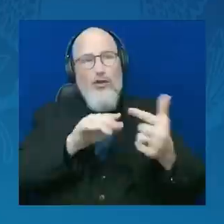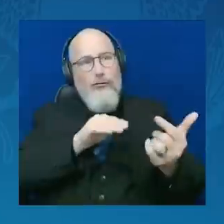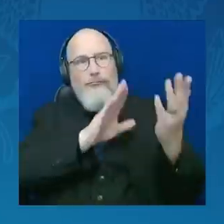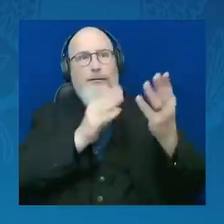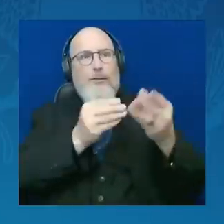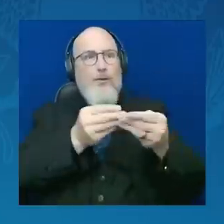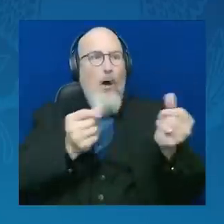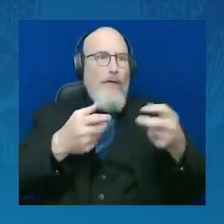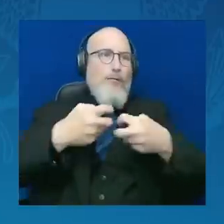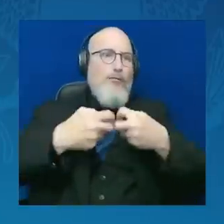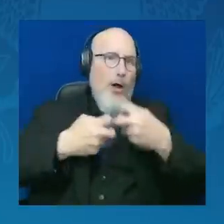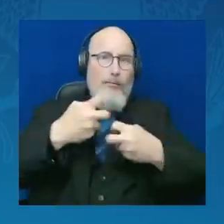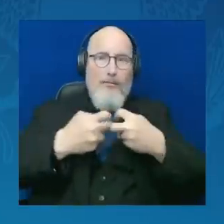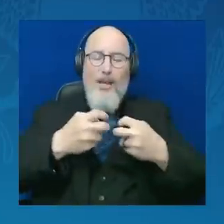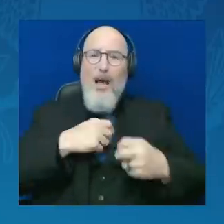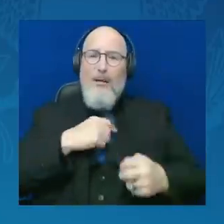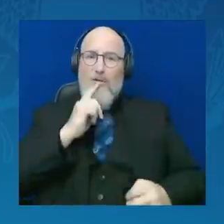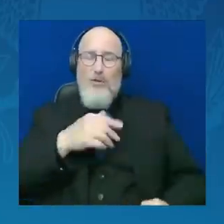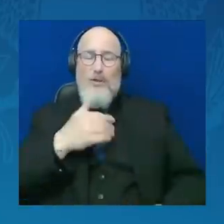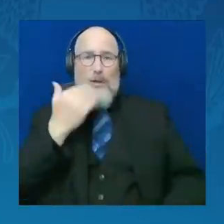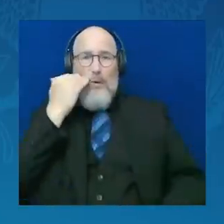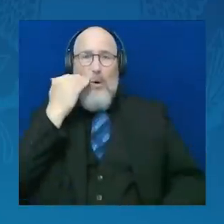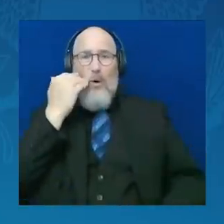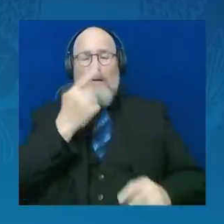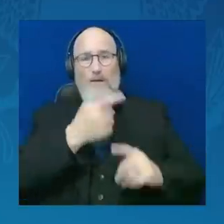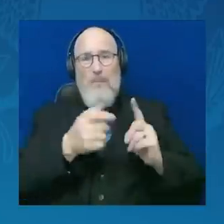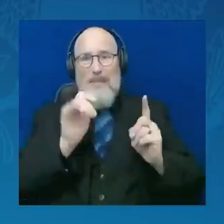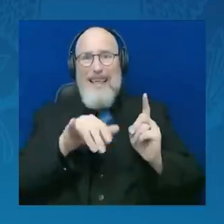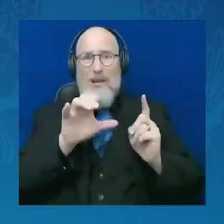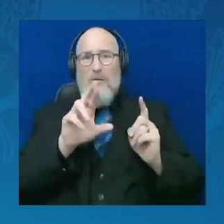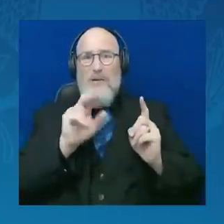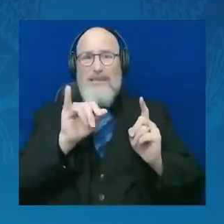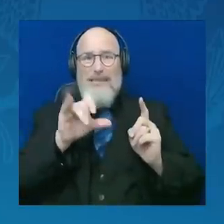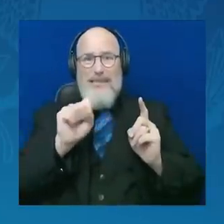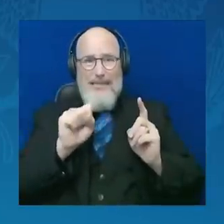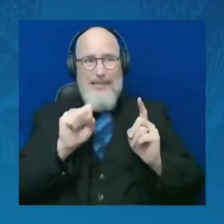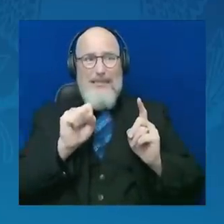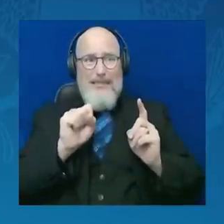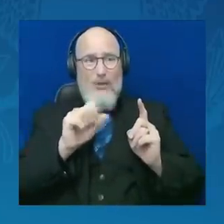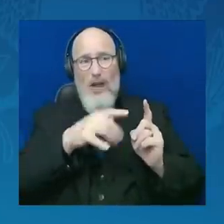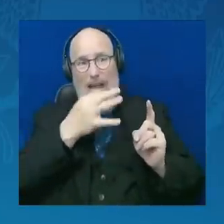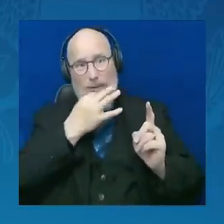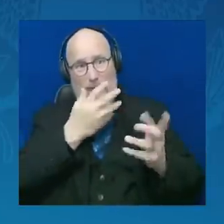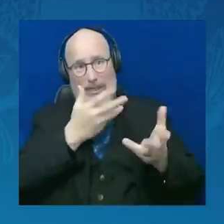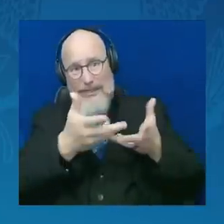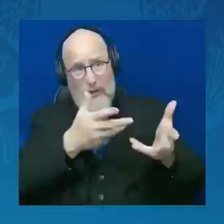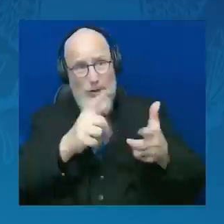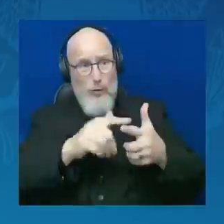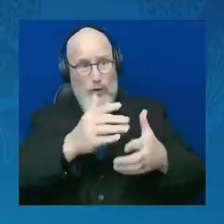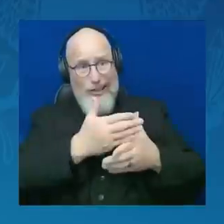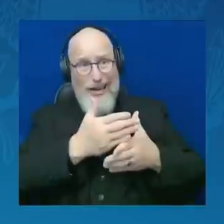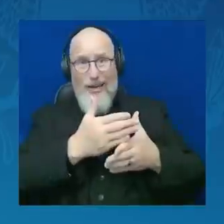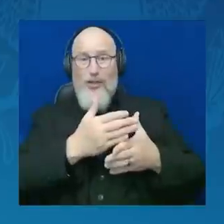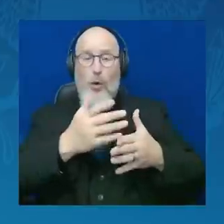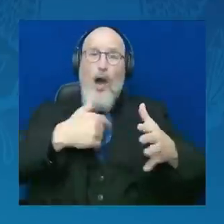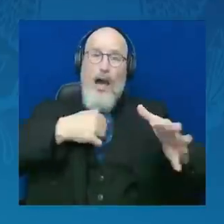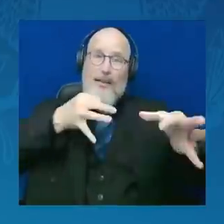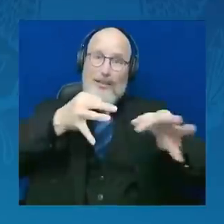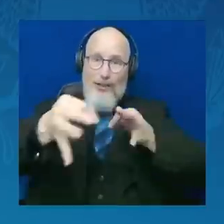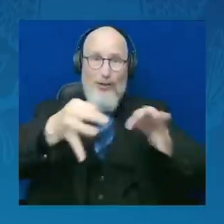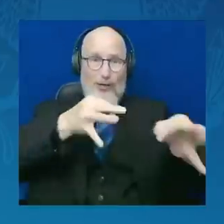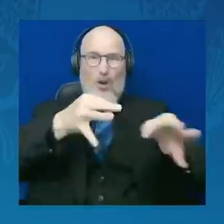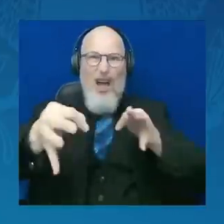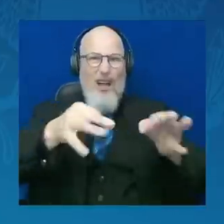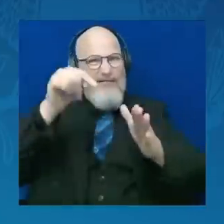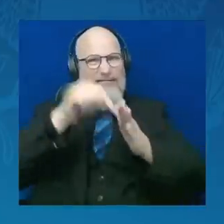which ensue due to such a crisis situation. And this is something that I described in details also today to Madam